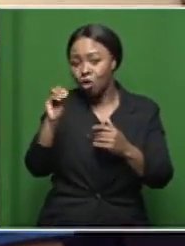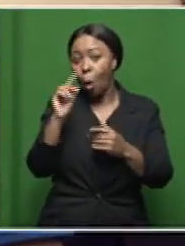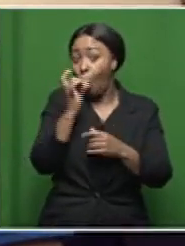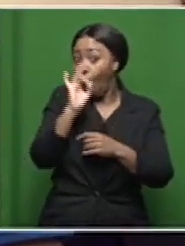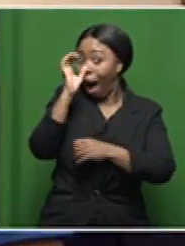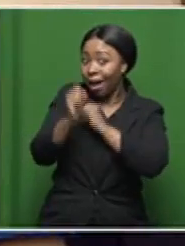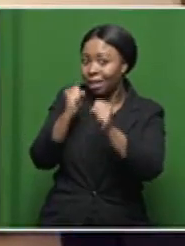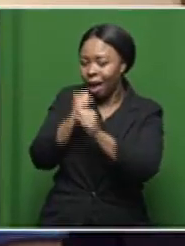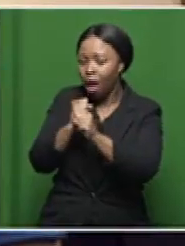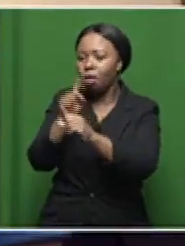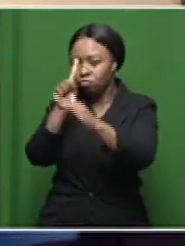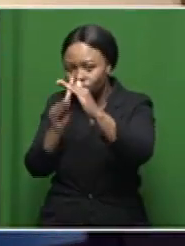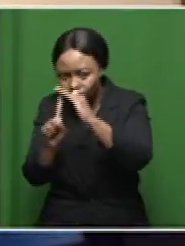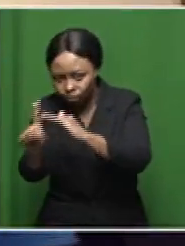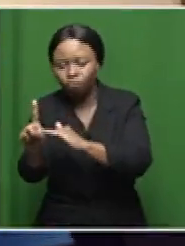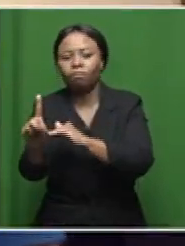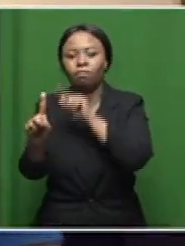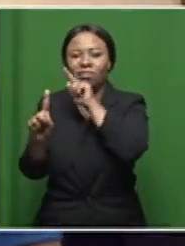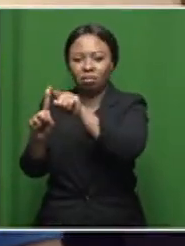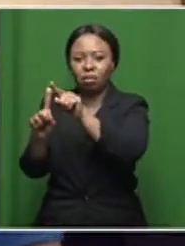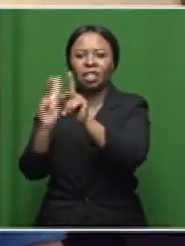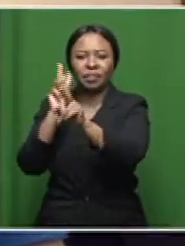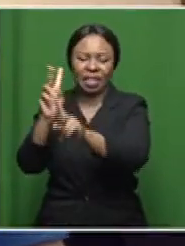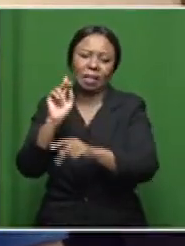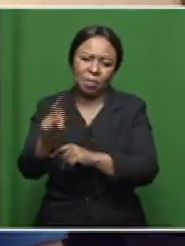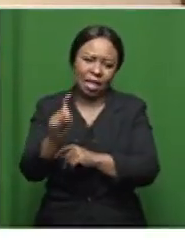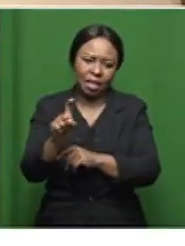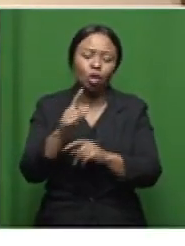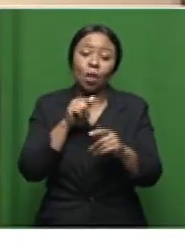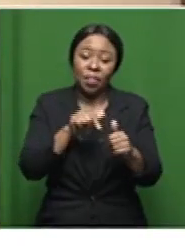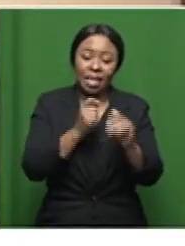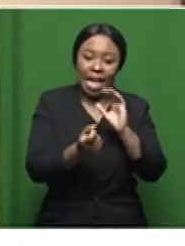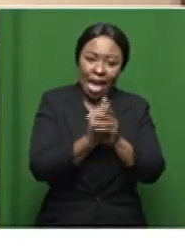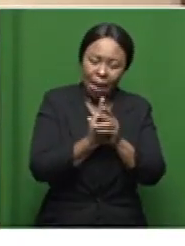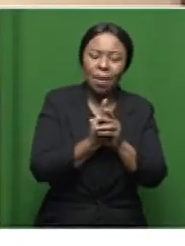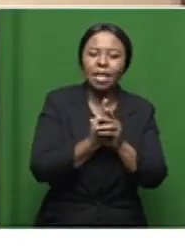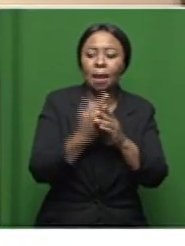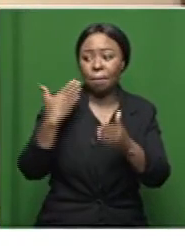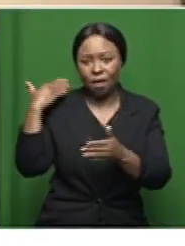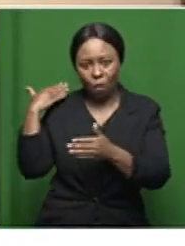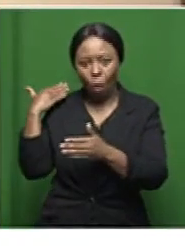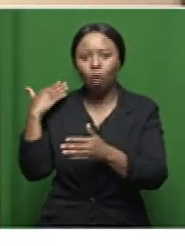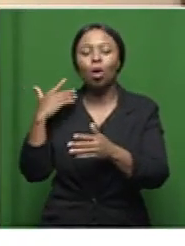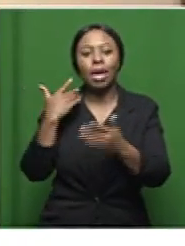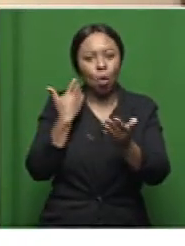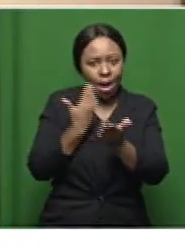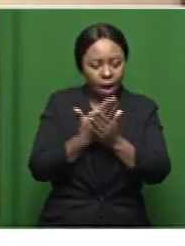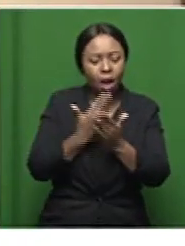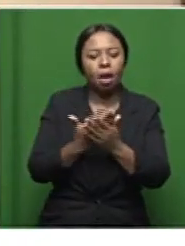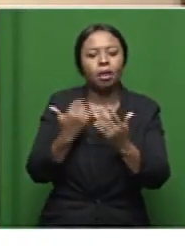is what has been, has been happening before. And that's when we are able to actually do all